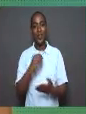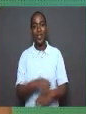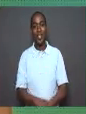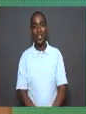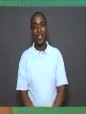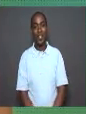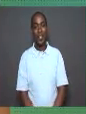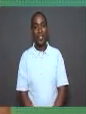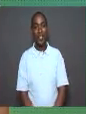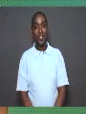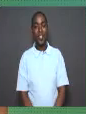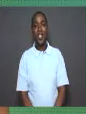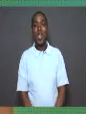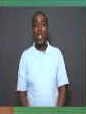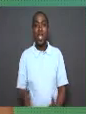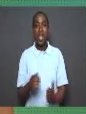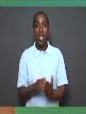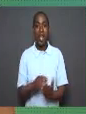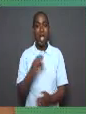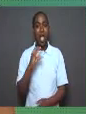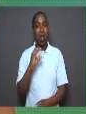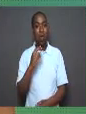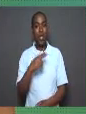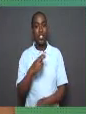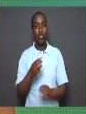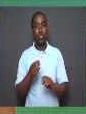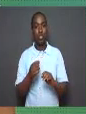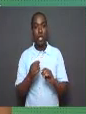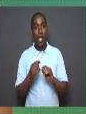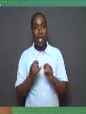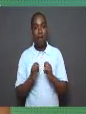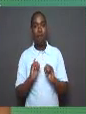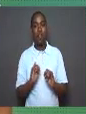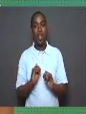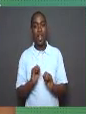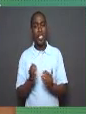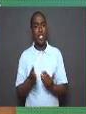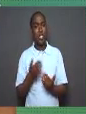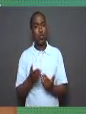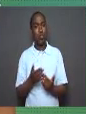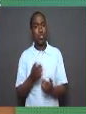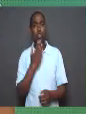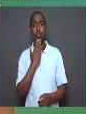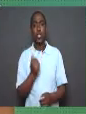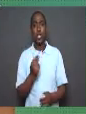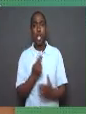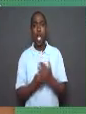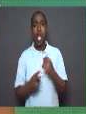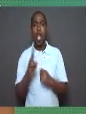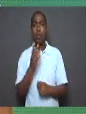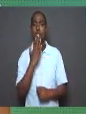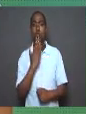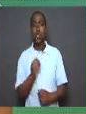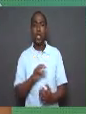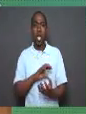carbohydrates. We classified carbohydrates into simple sugars, double